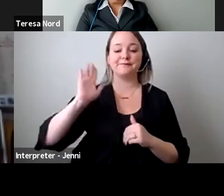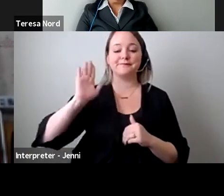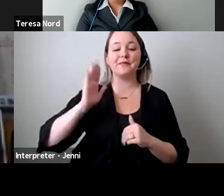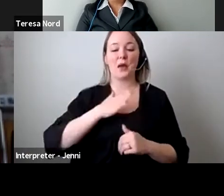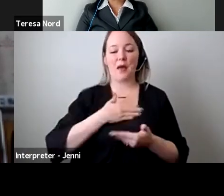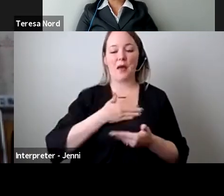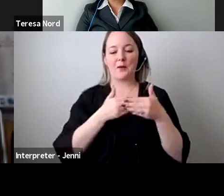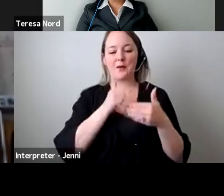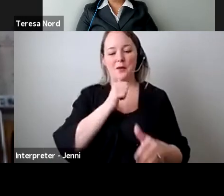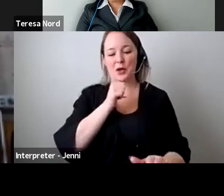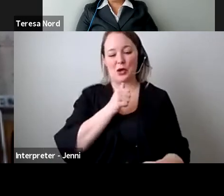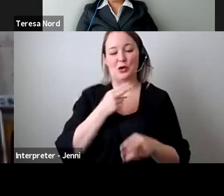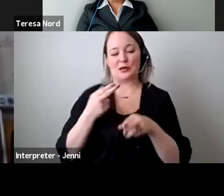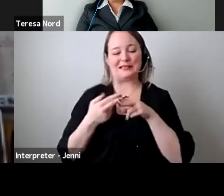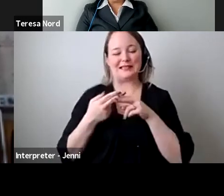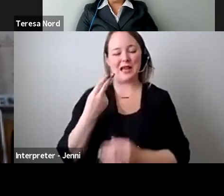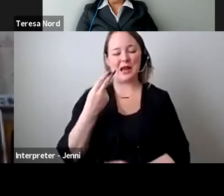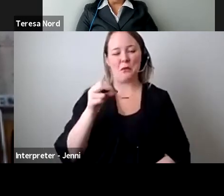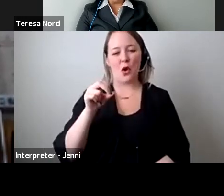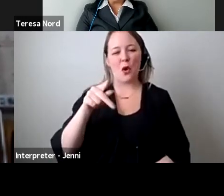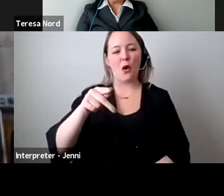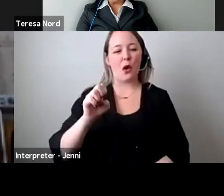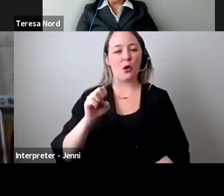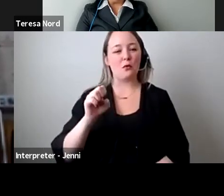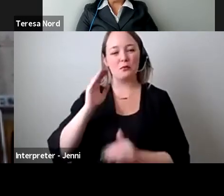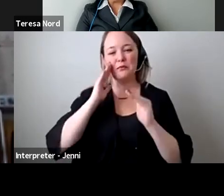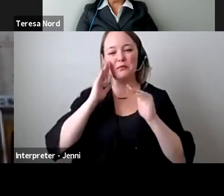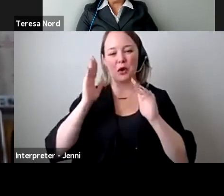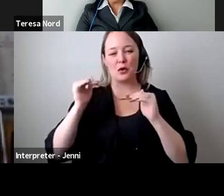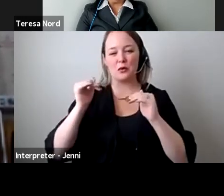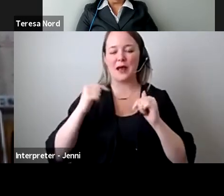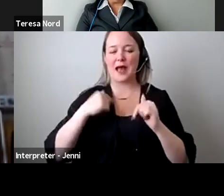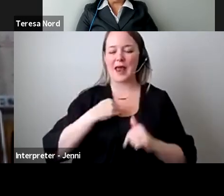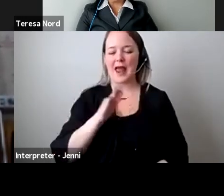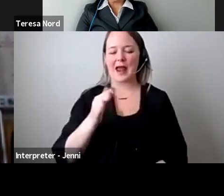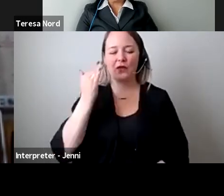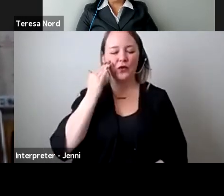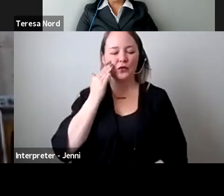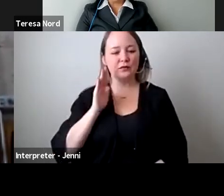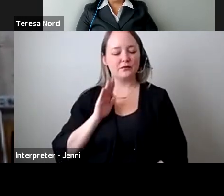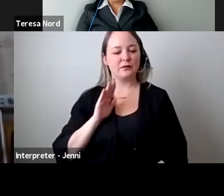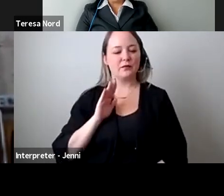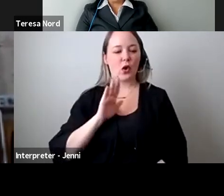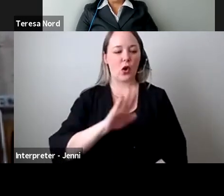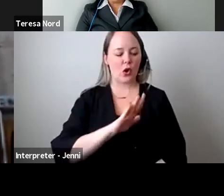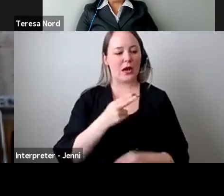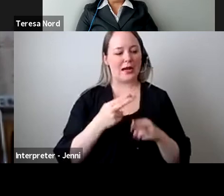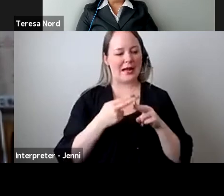Hope. And I never knew the significance of her name